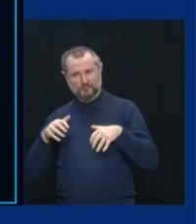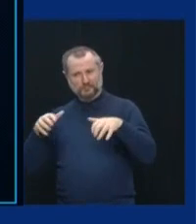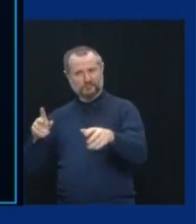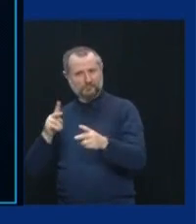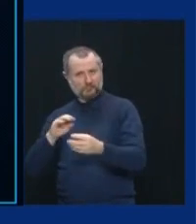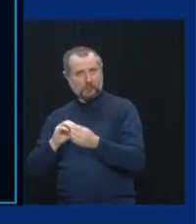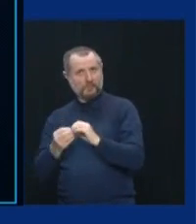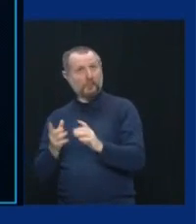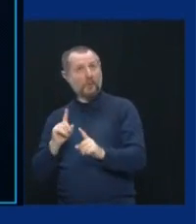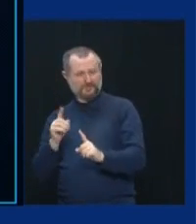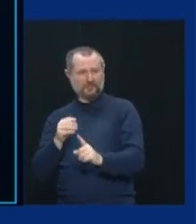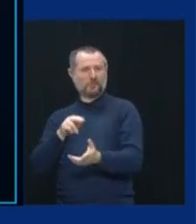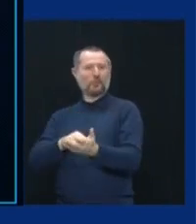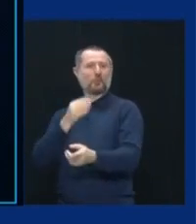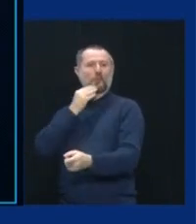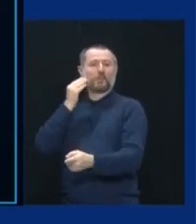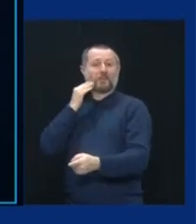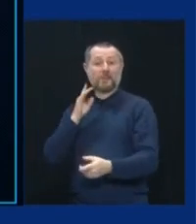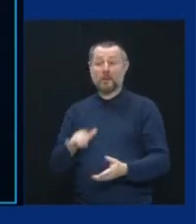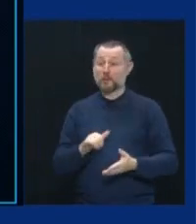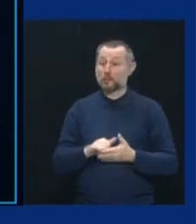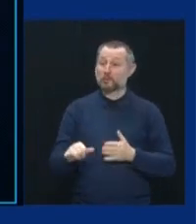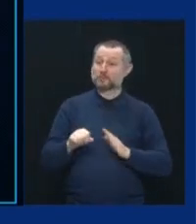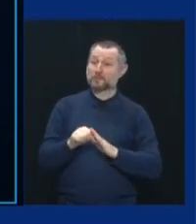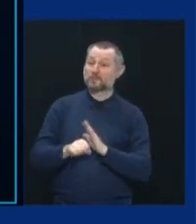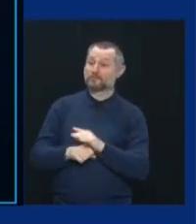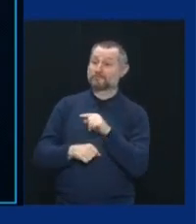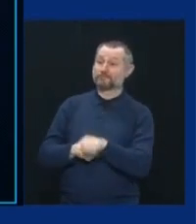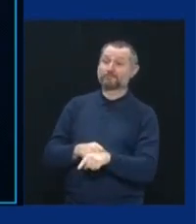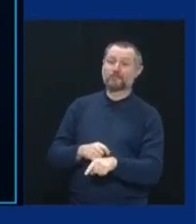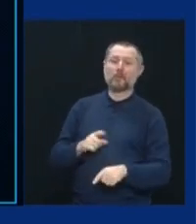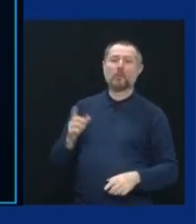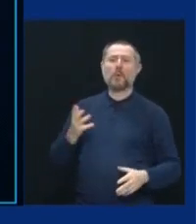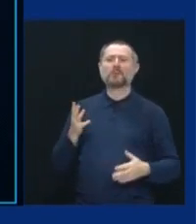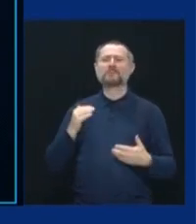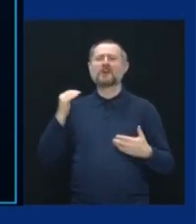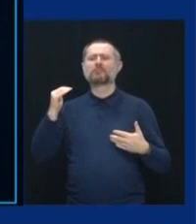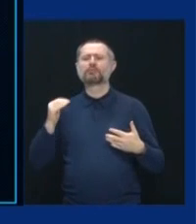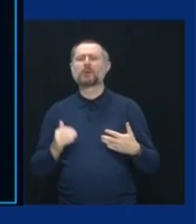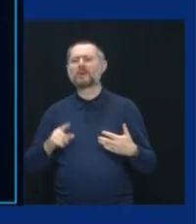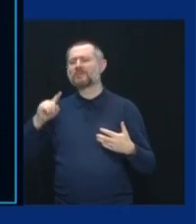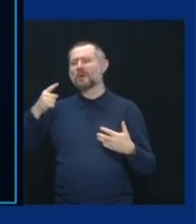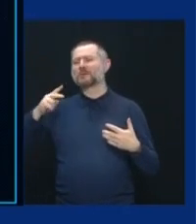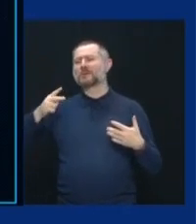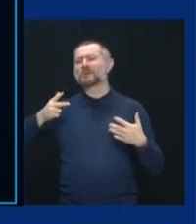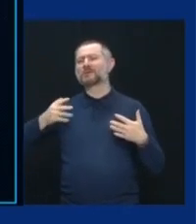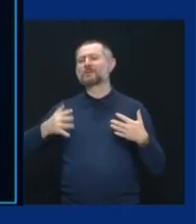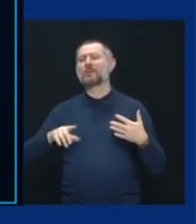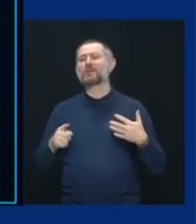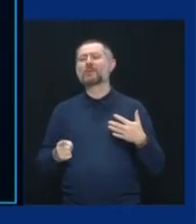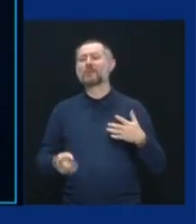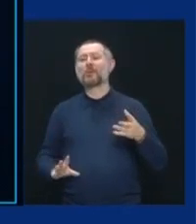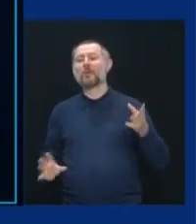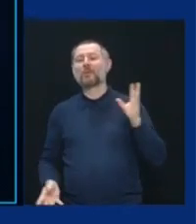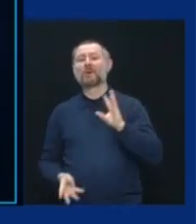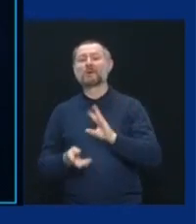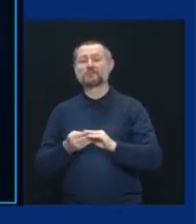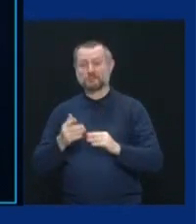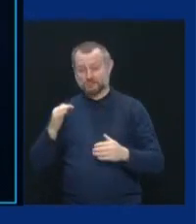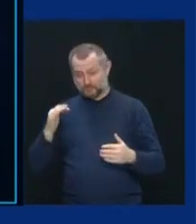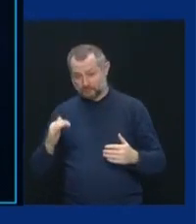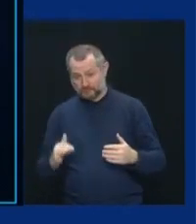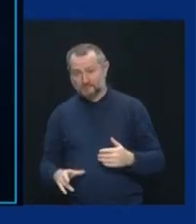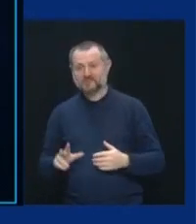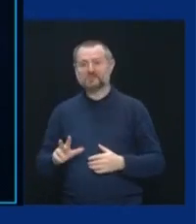is 34 in nursing home deaths as a percentage of total deaths, 34 out of 50